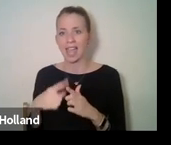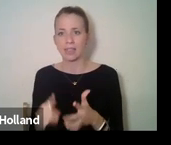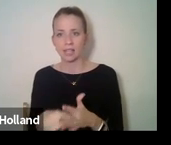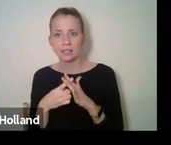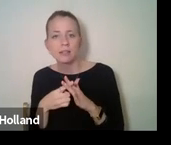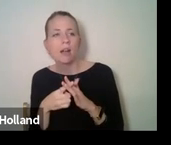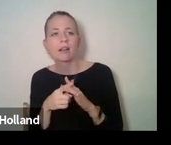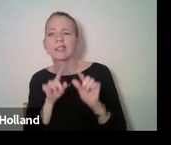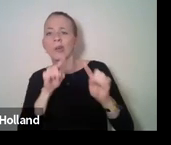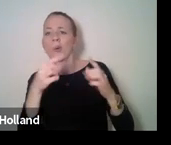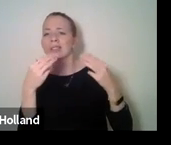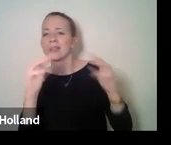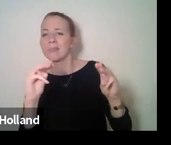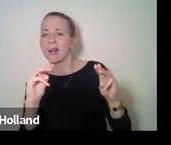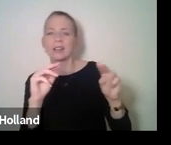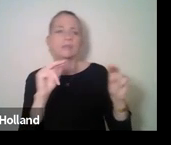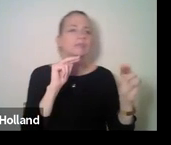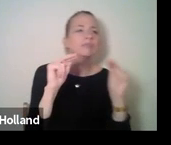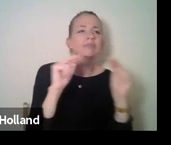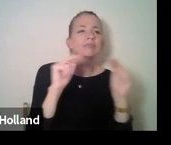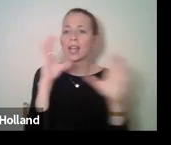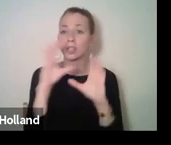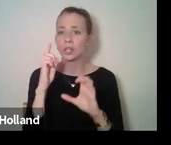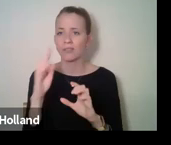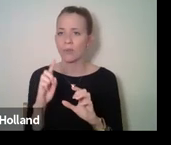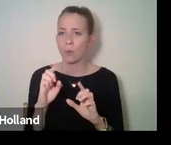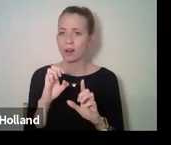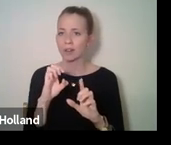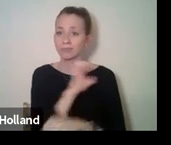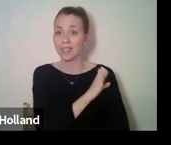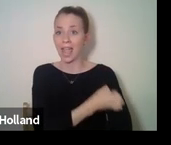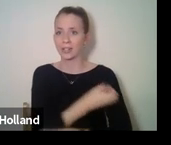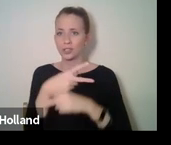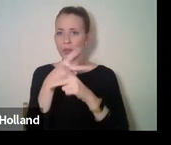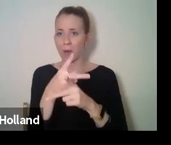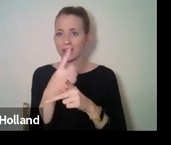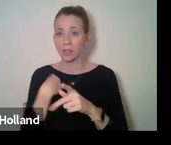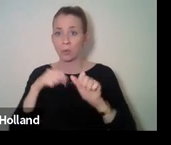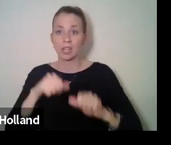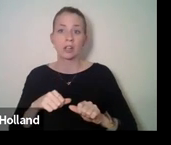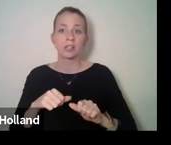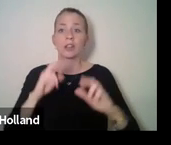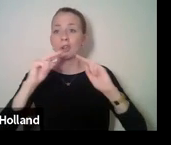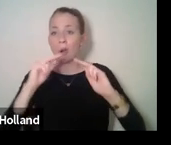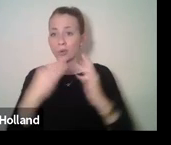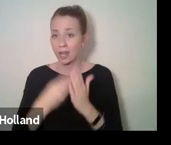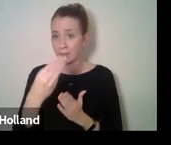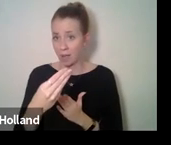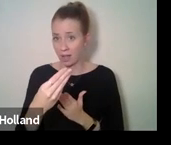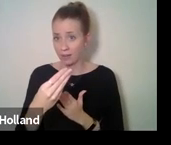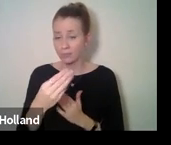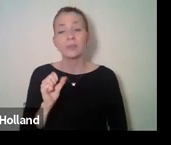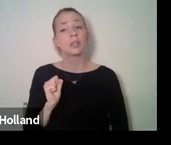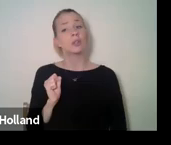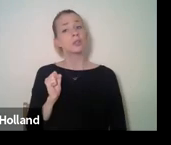for energy products, electricity products in the marketplace. So this will still